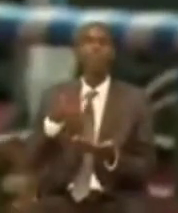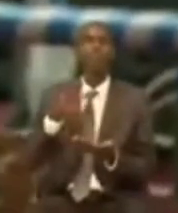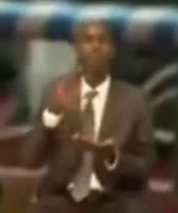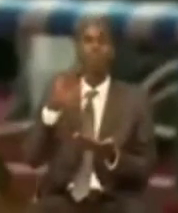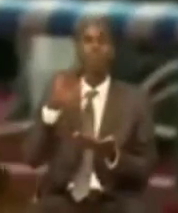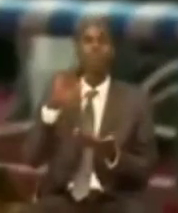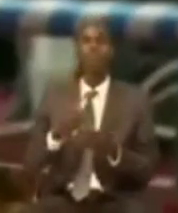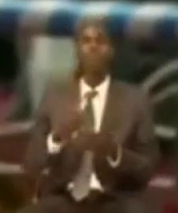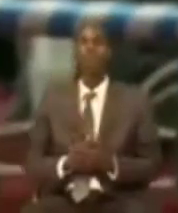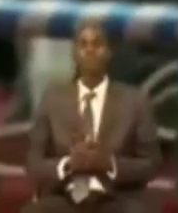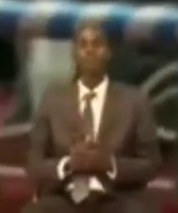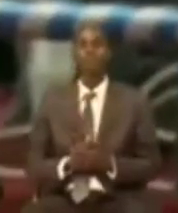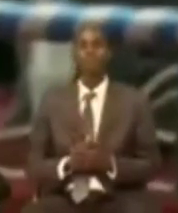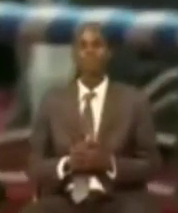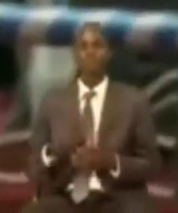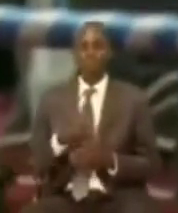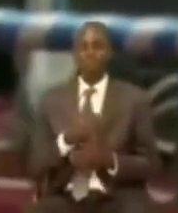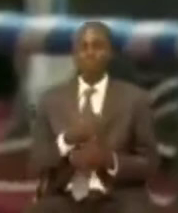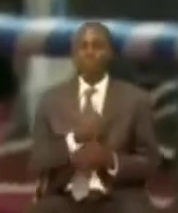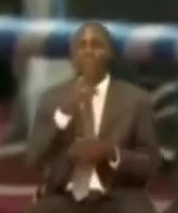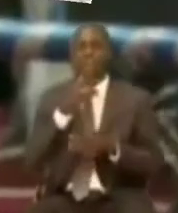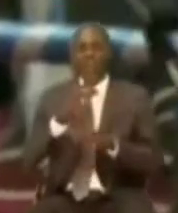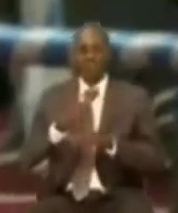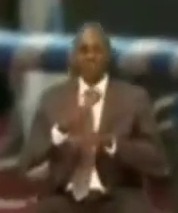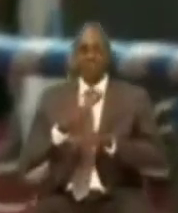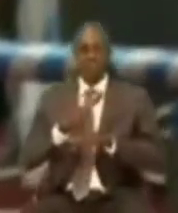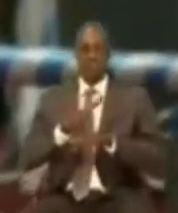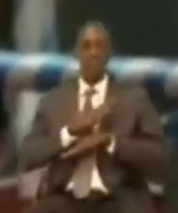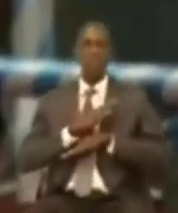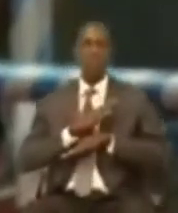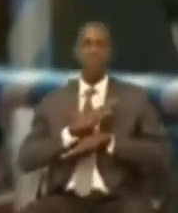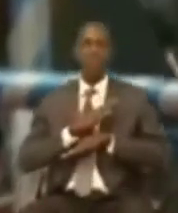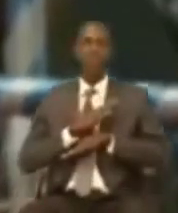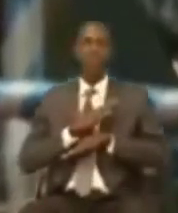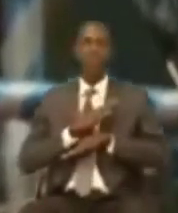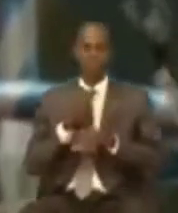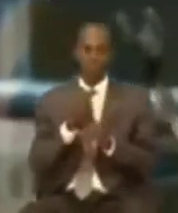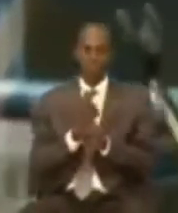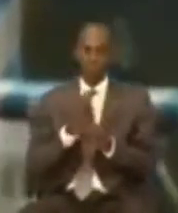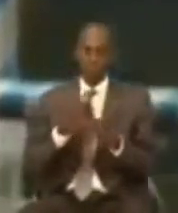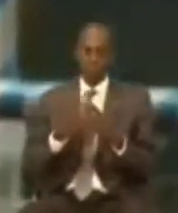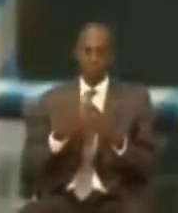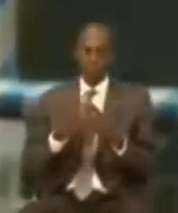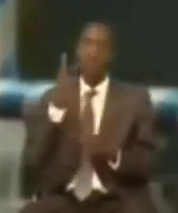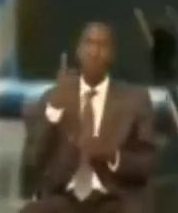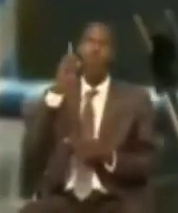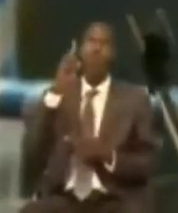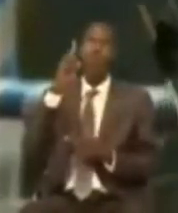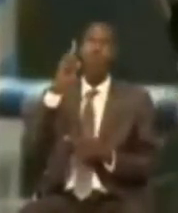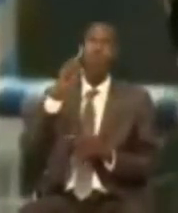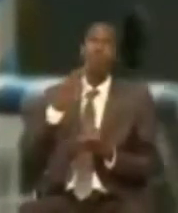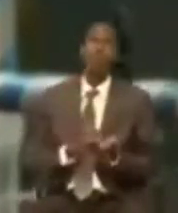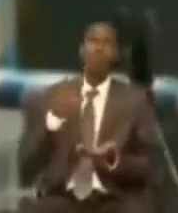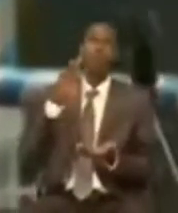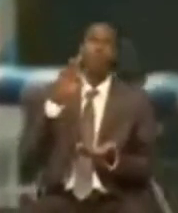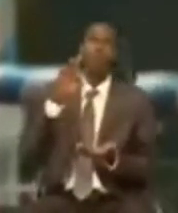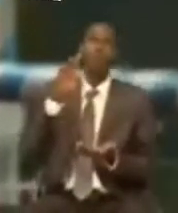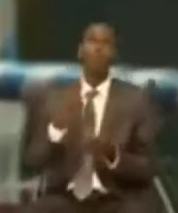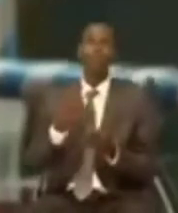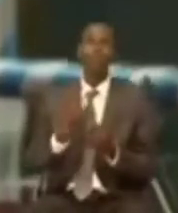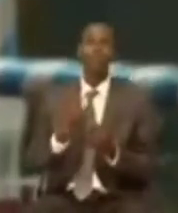We are satisfied just to see you glorified.